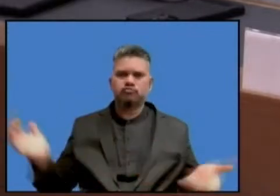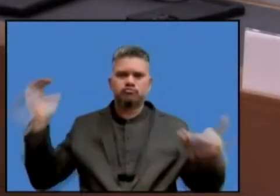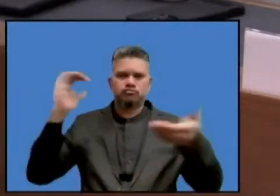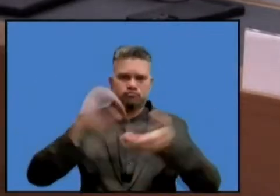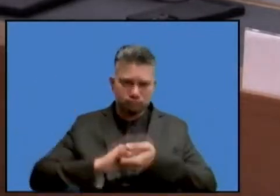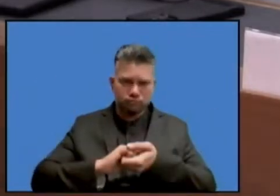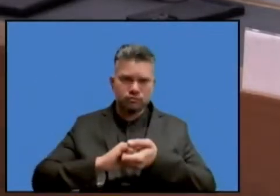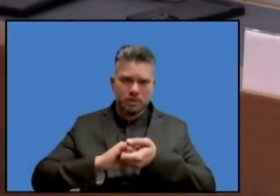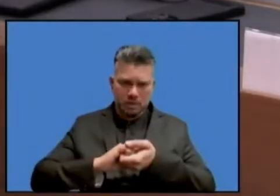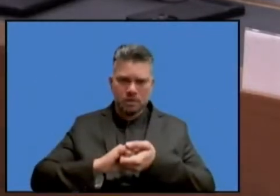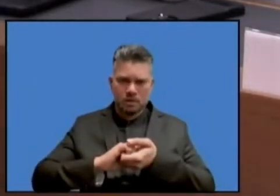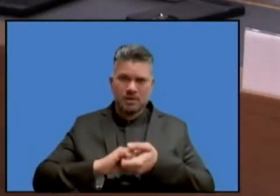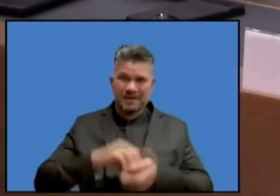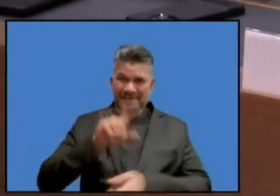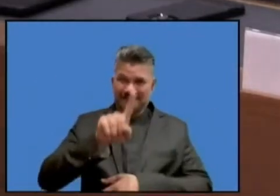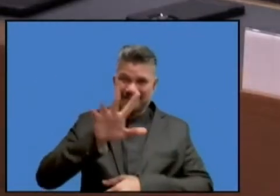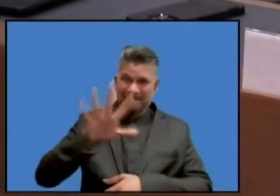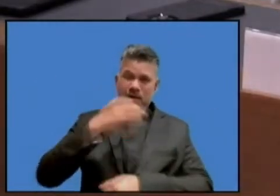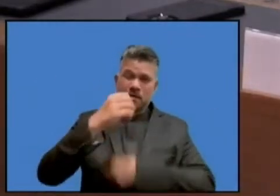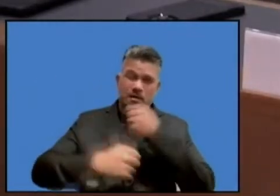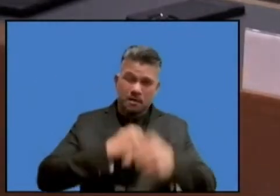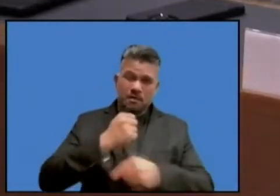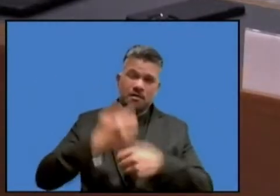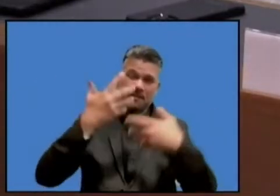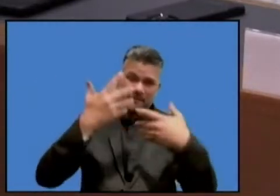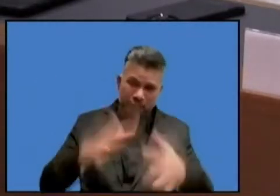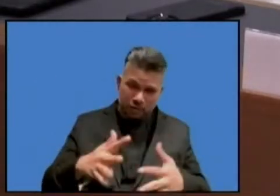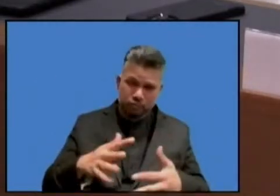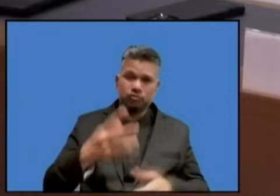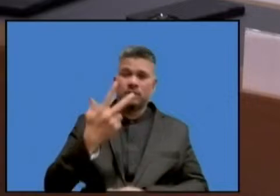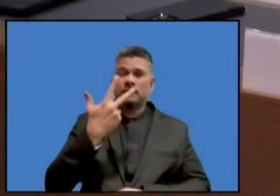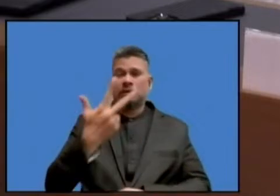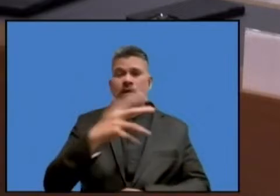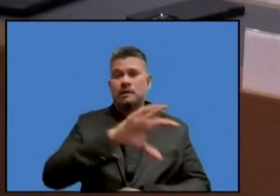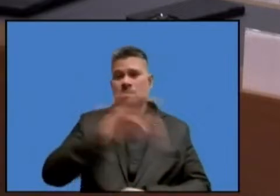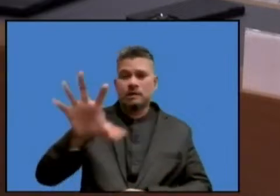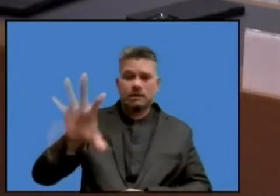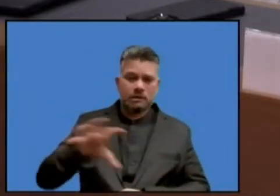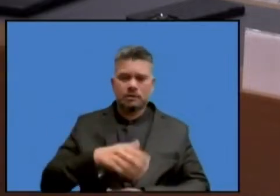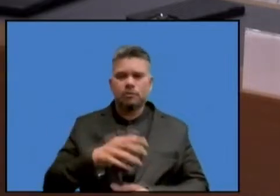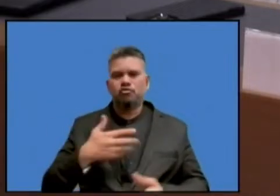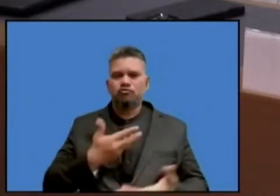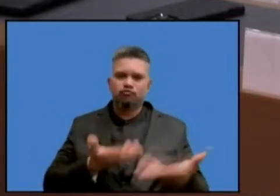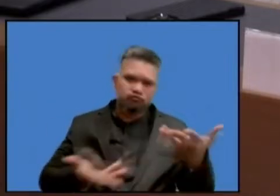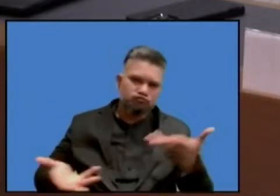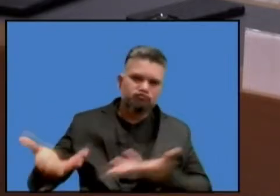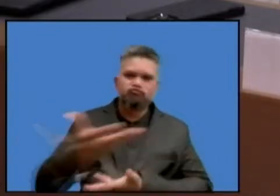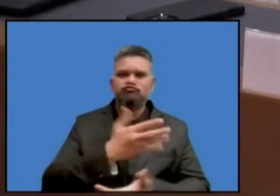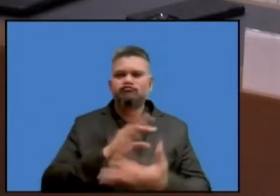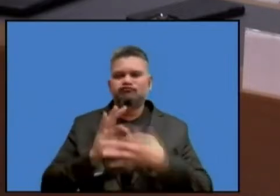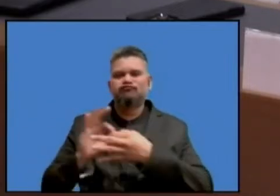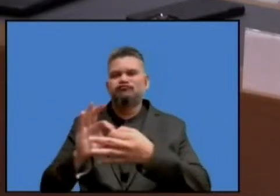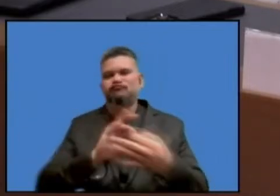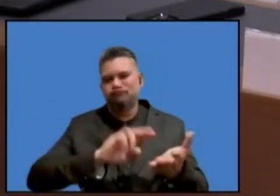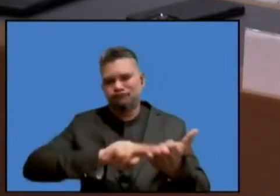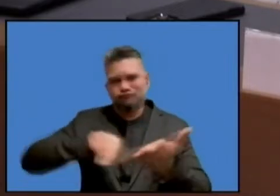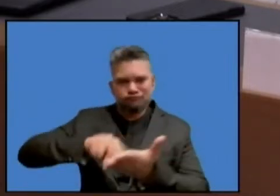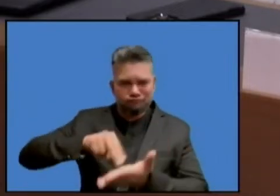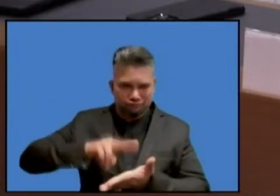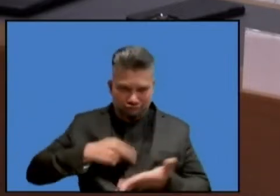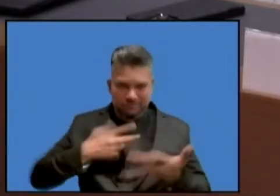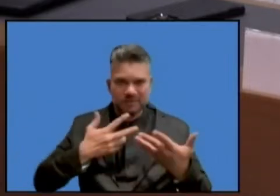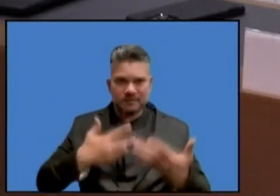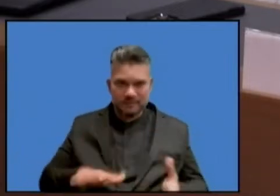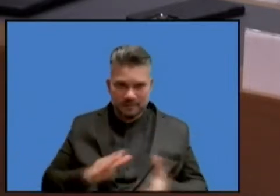of 15 years, which concluded with a pledge to improve the governance structure geared